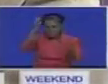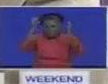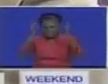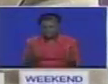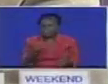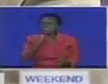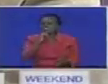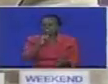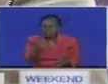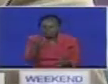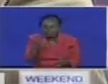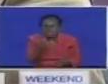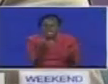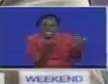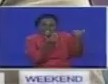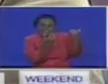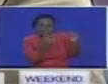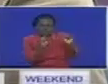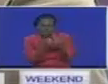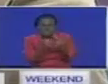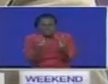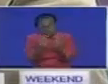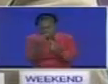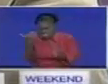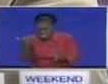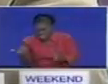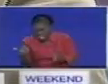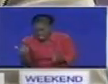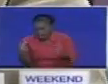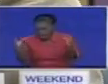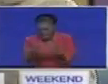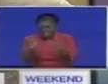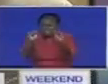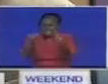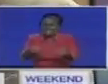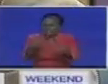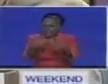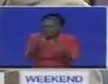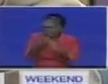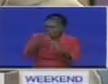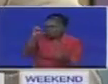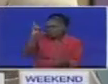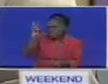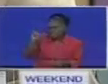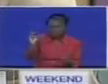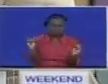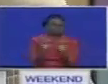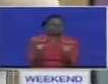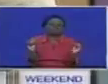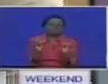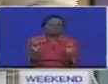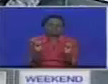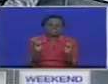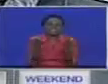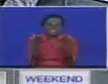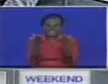kind of thing that we'd expect. We'd expect it with young parties, like, you know, TNA and other parties. We don't expect it with a party that right. is nearly and, 10 years and, old. And that